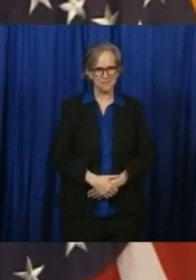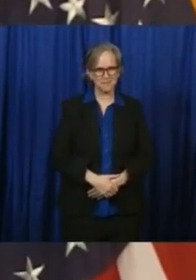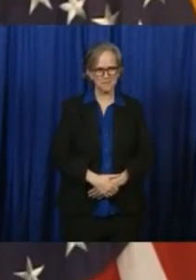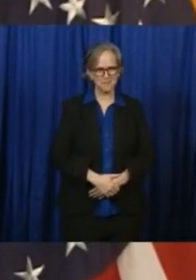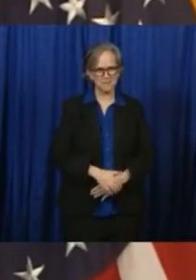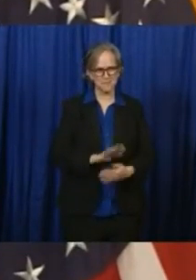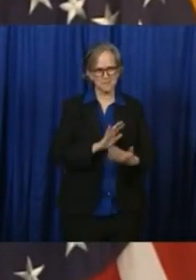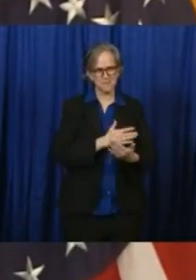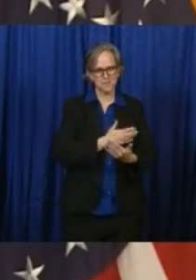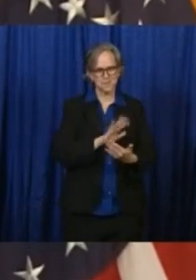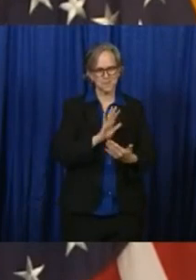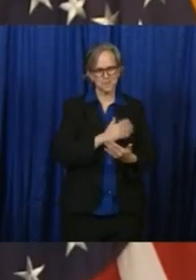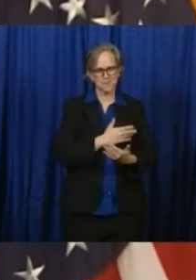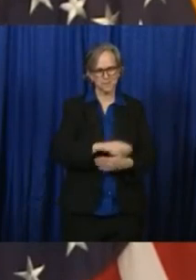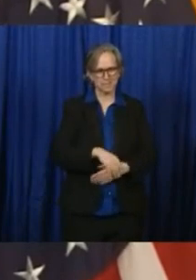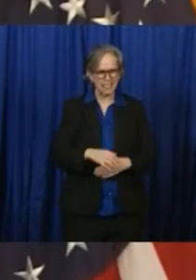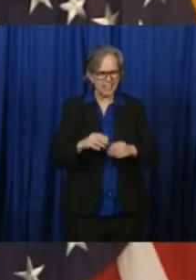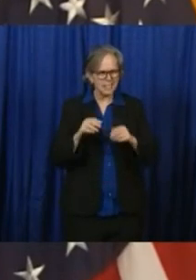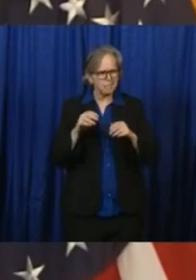Keep up the great work.